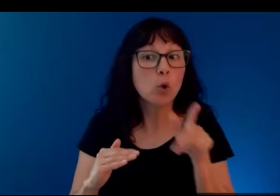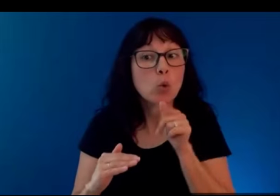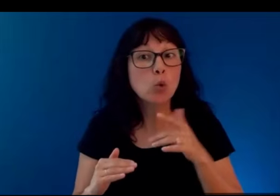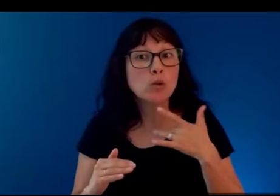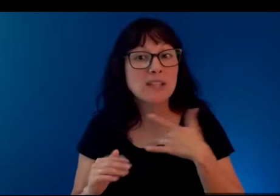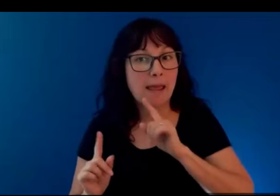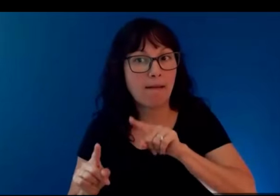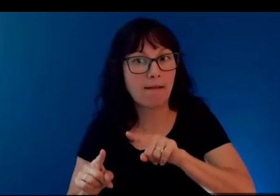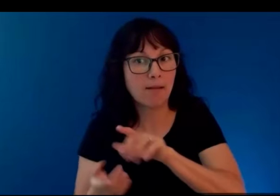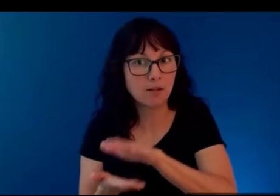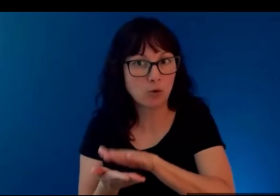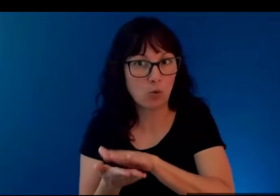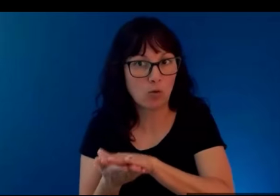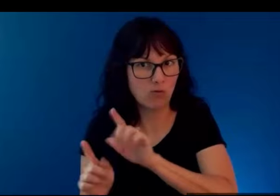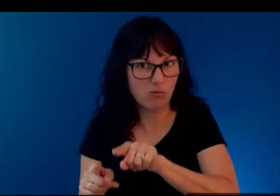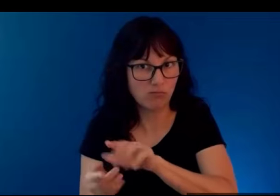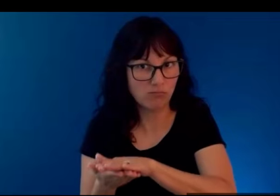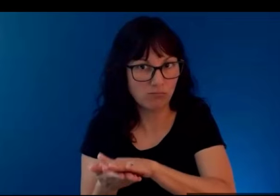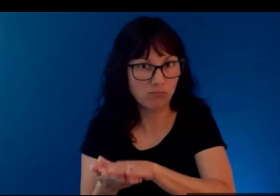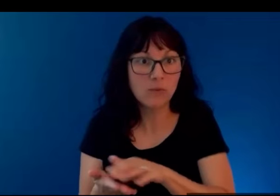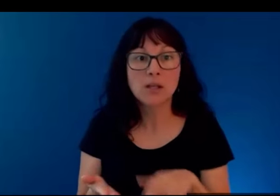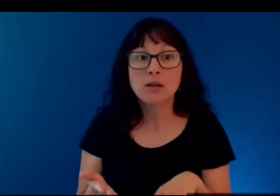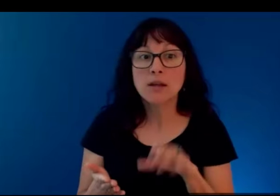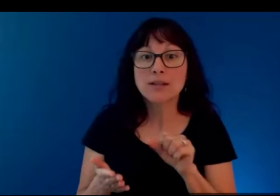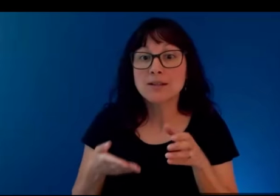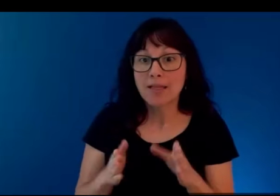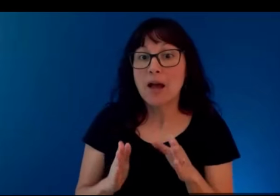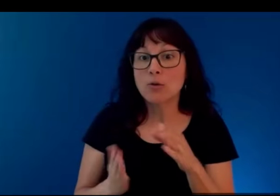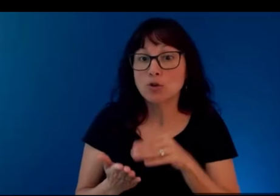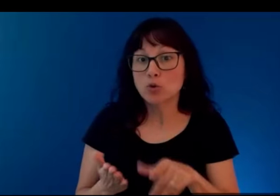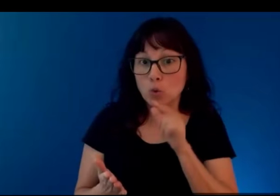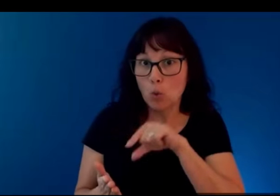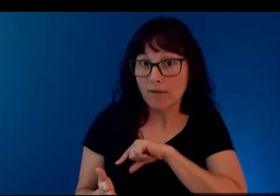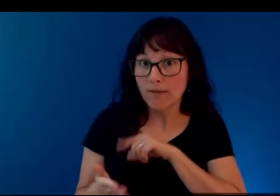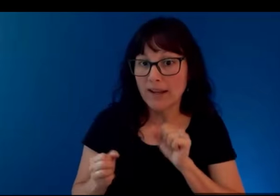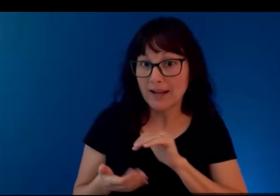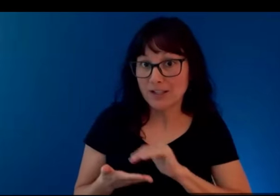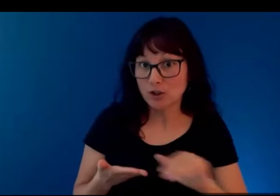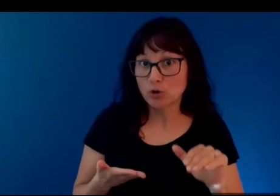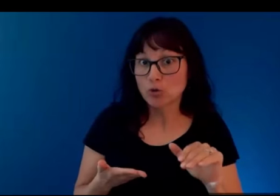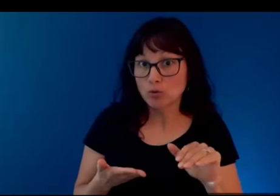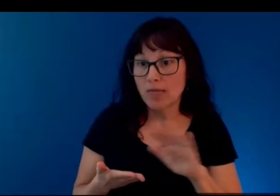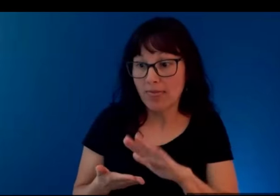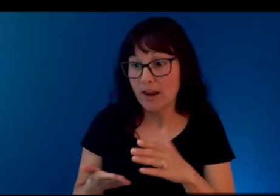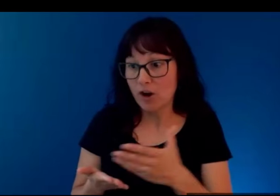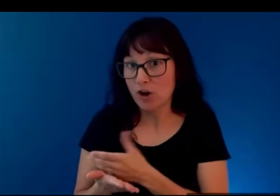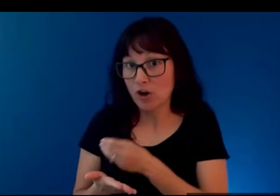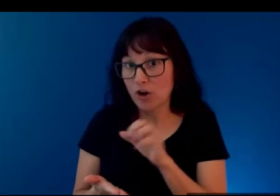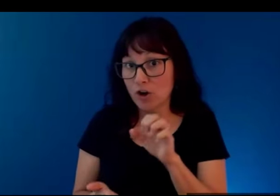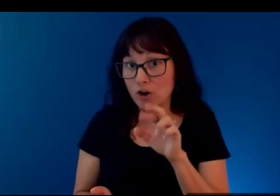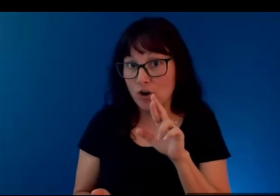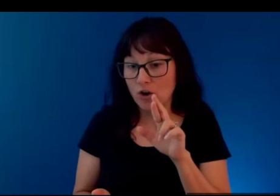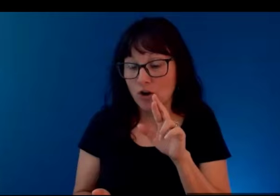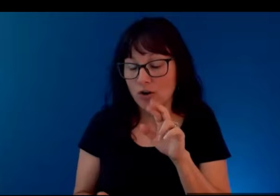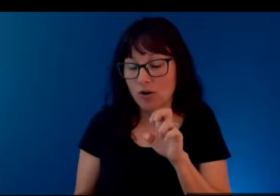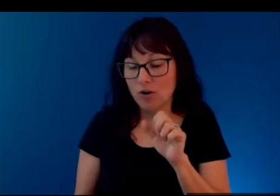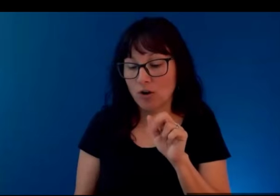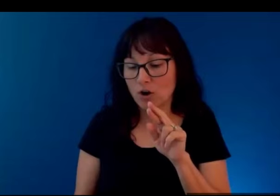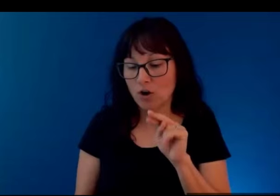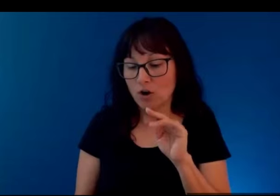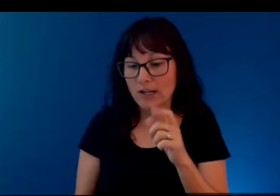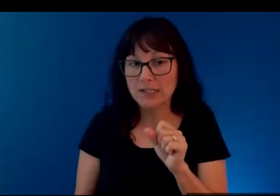school. Social Security allows students who qualify to exclude from earnings up to